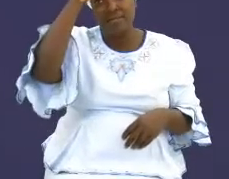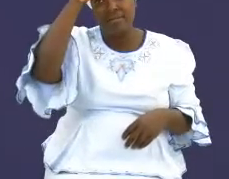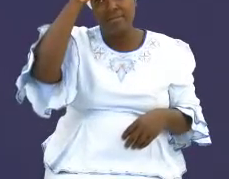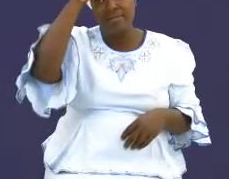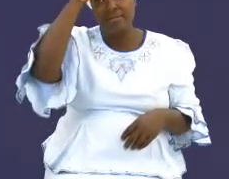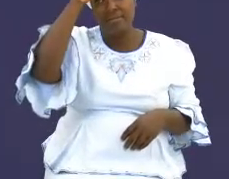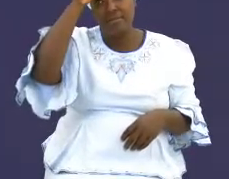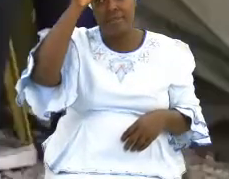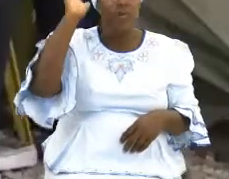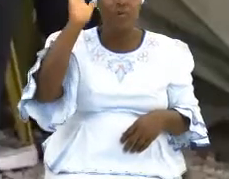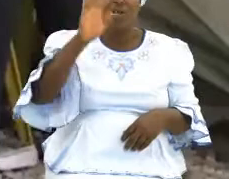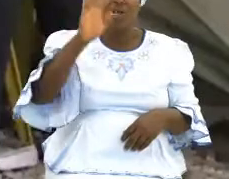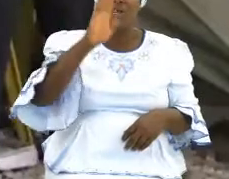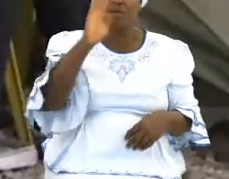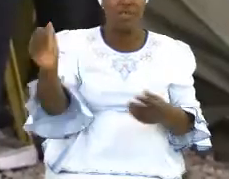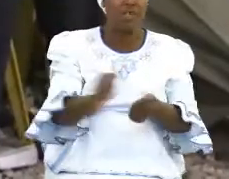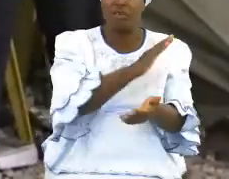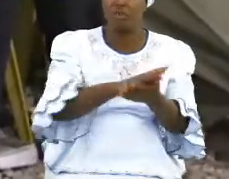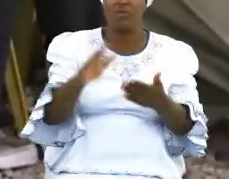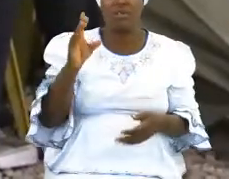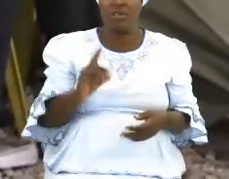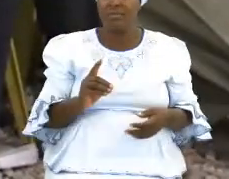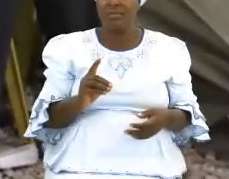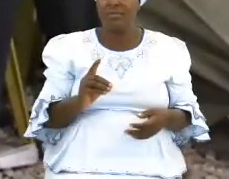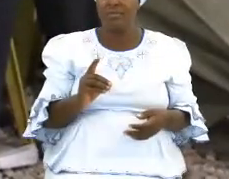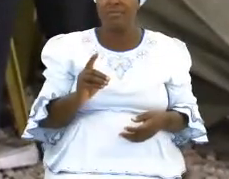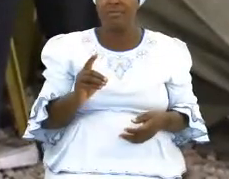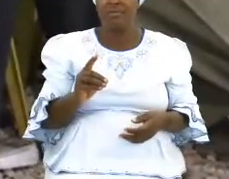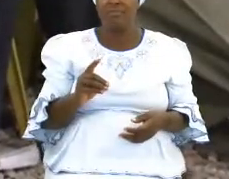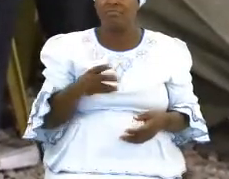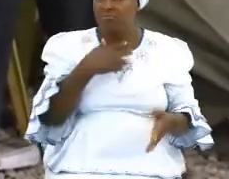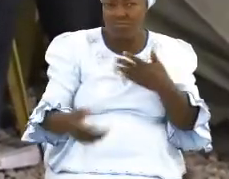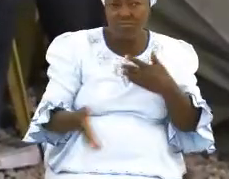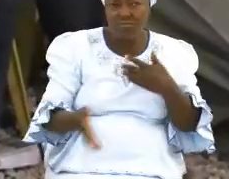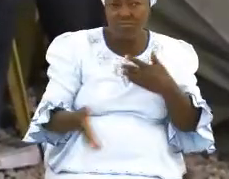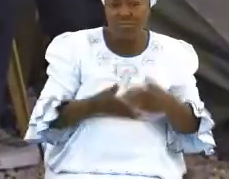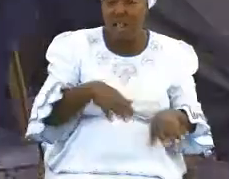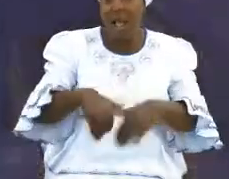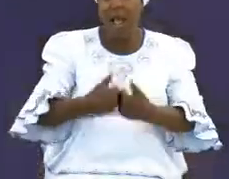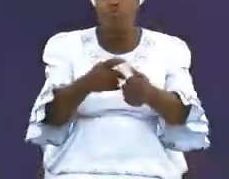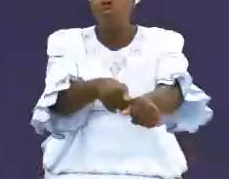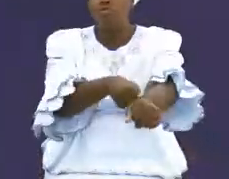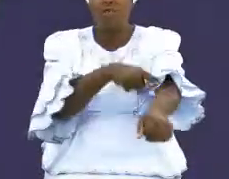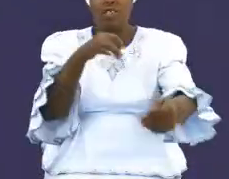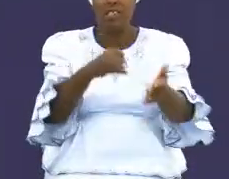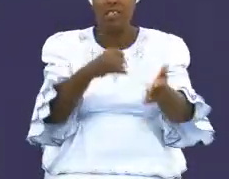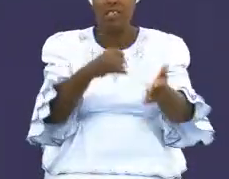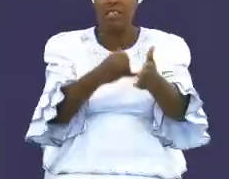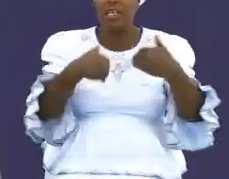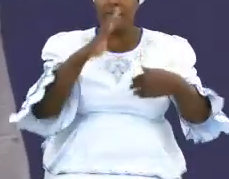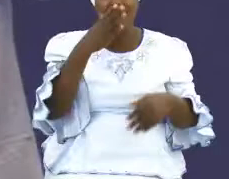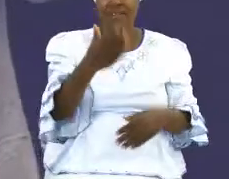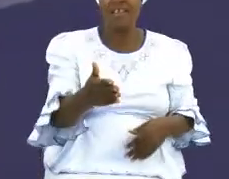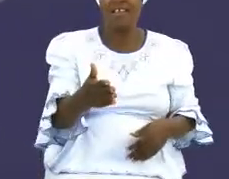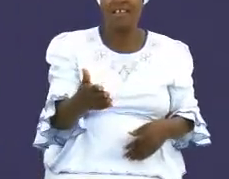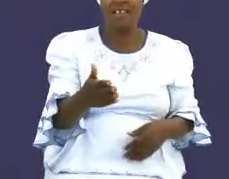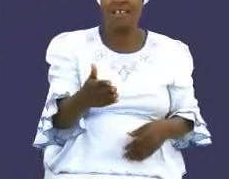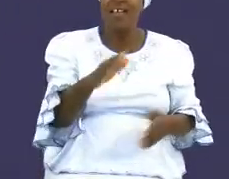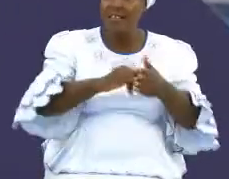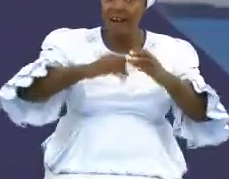they were destroyed. No matter how long it's been there, that